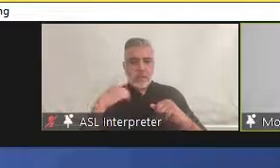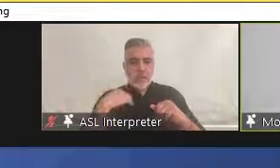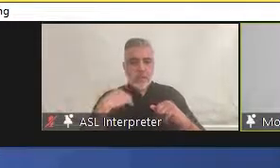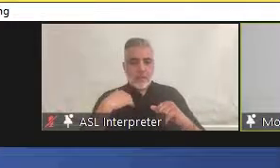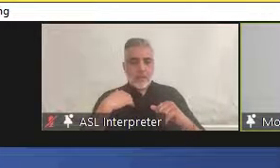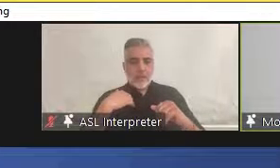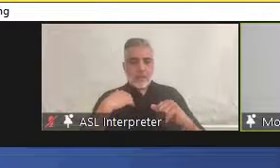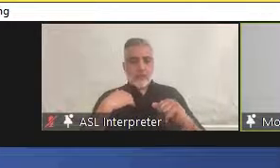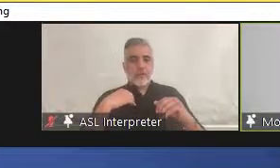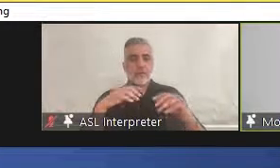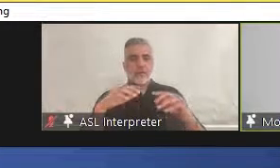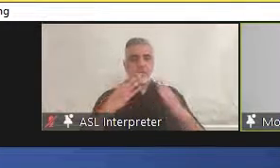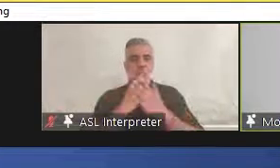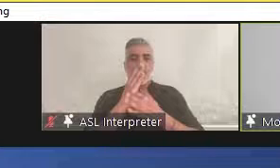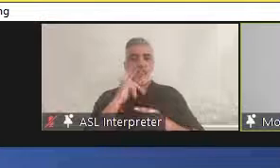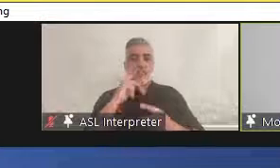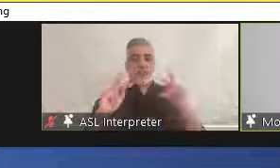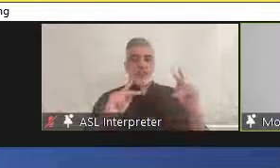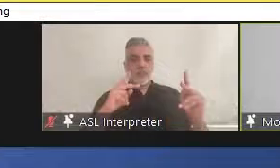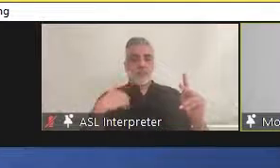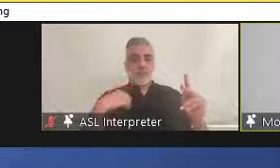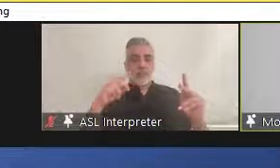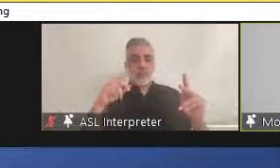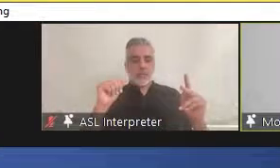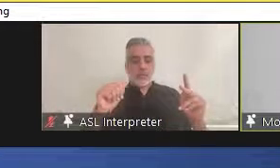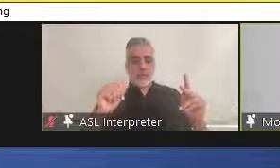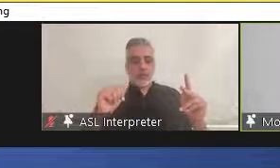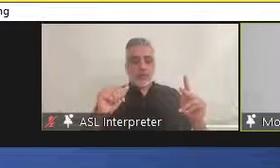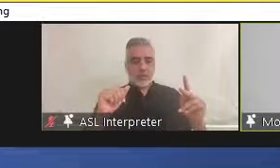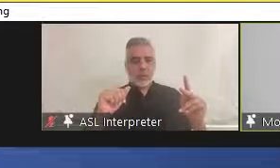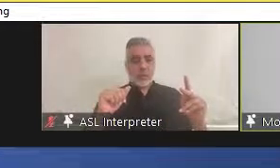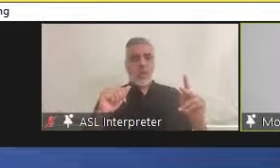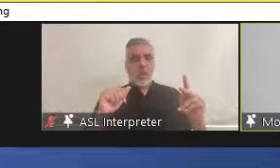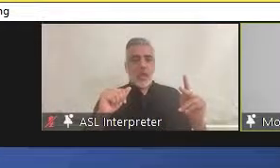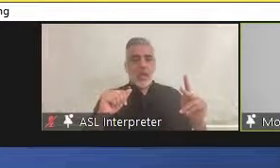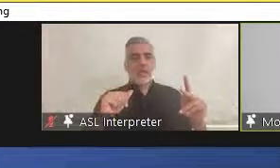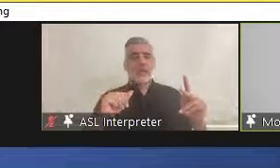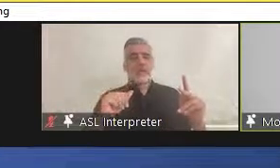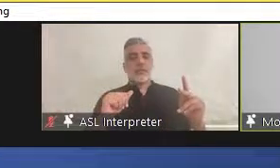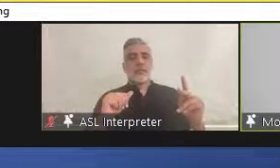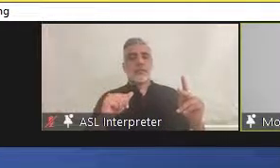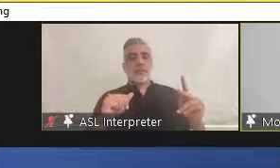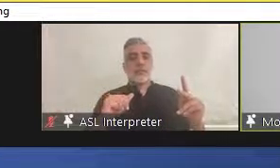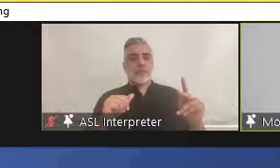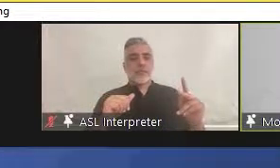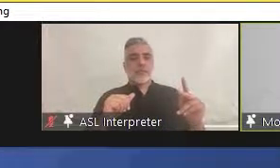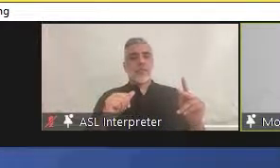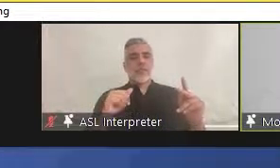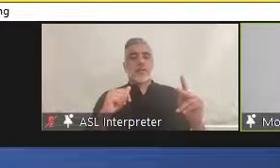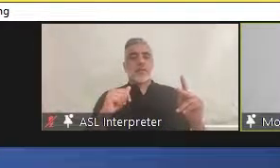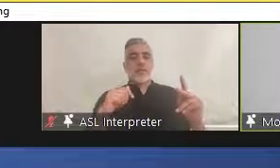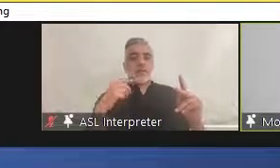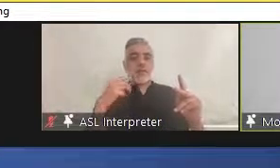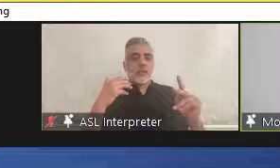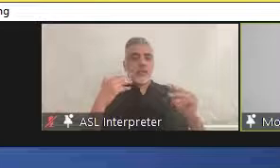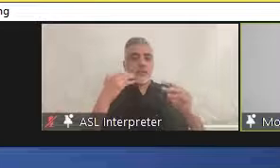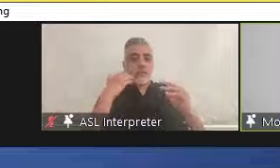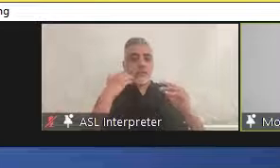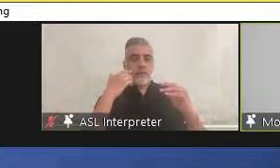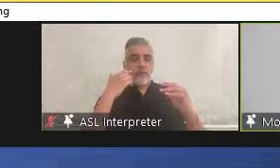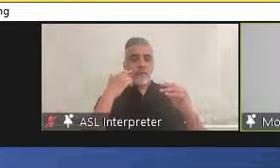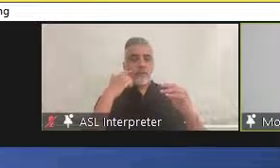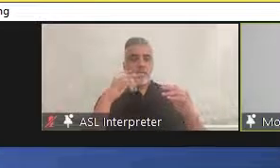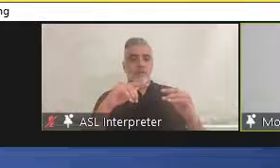Rights of Persons with Disabilities. And law also enacted and implementation is progressing,